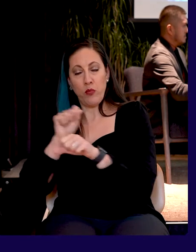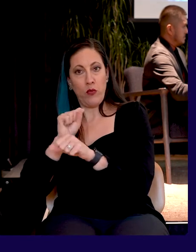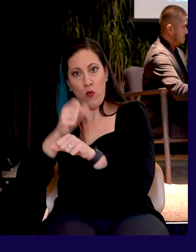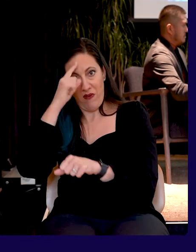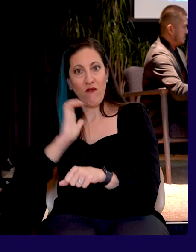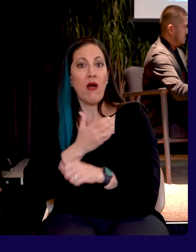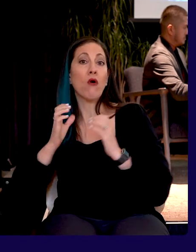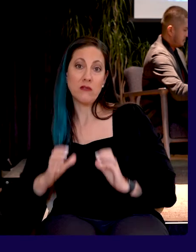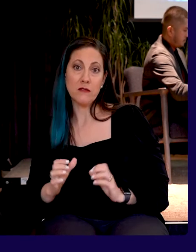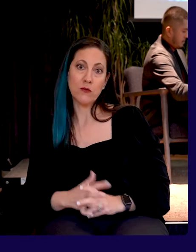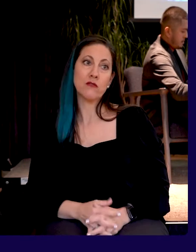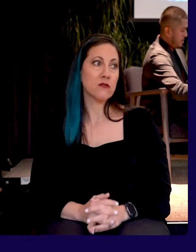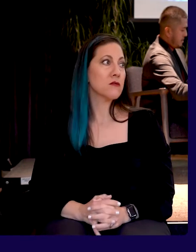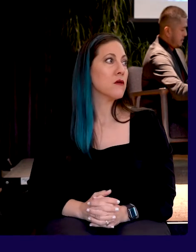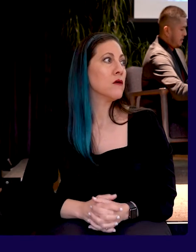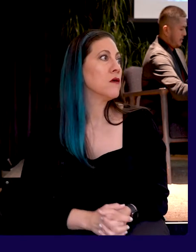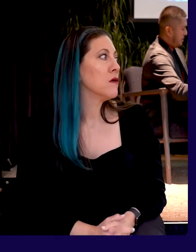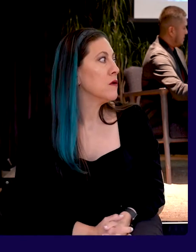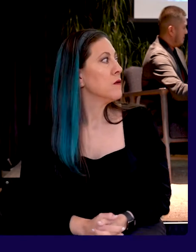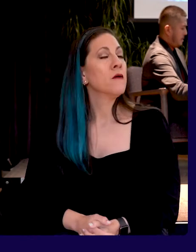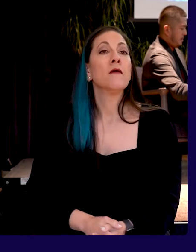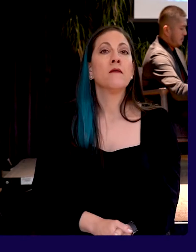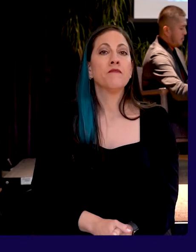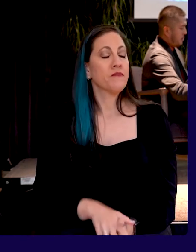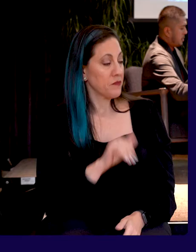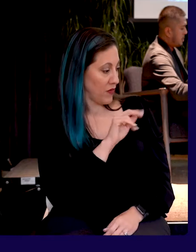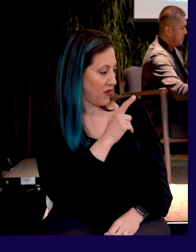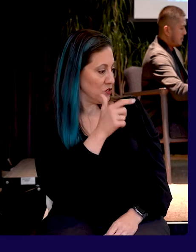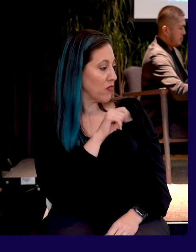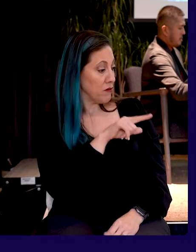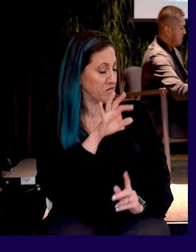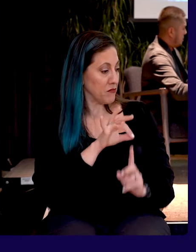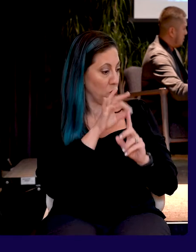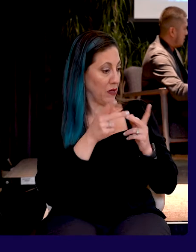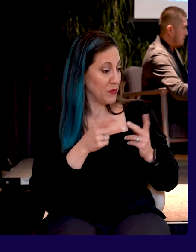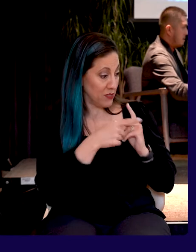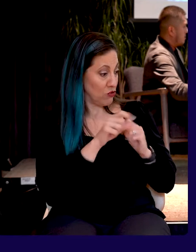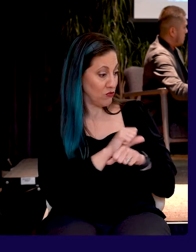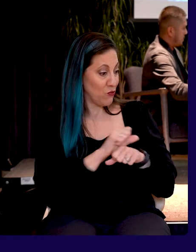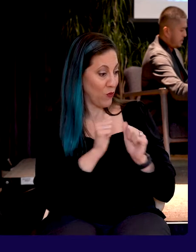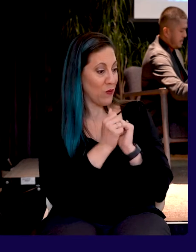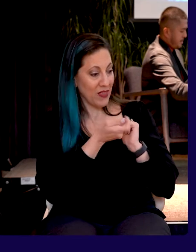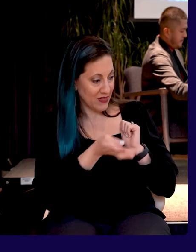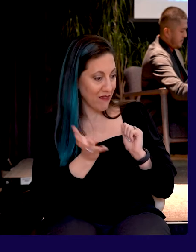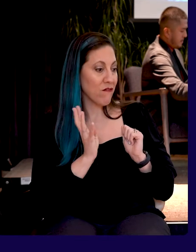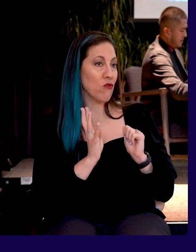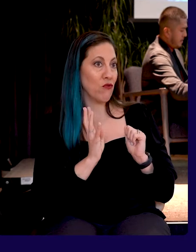for our customers. And Angela, so you're in the unique position where you're able to work with a number of